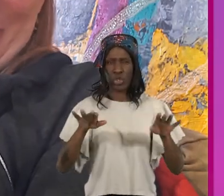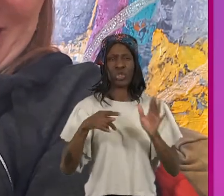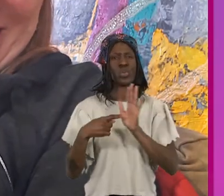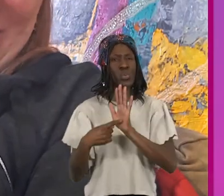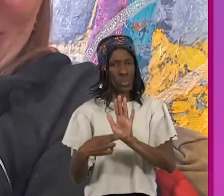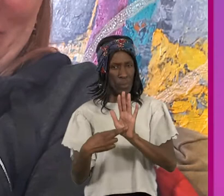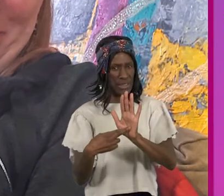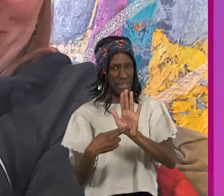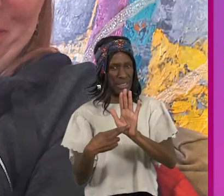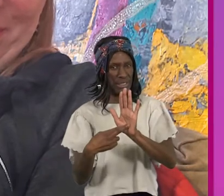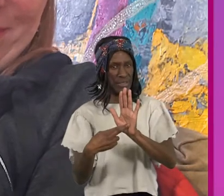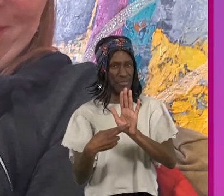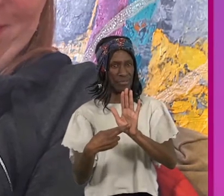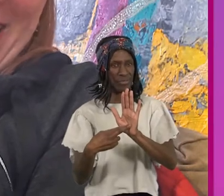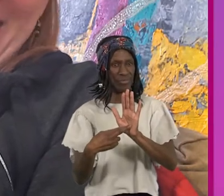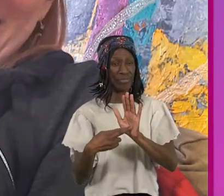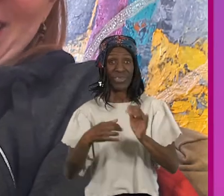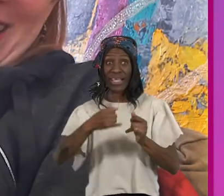disability representation.